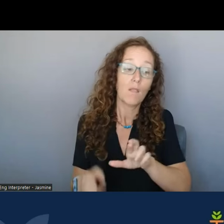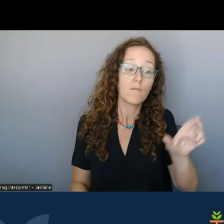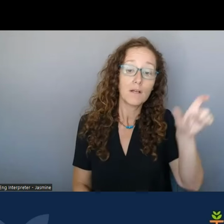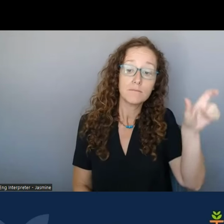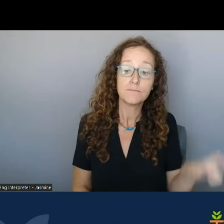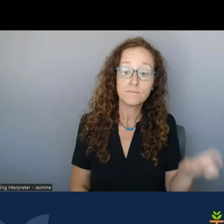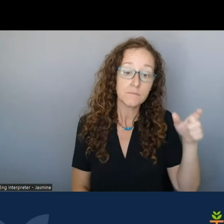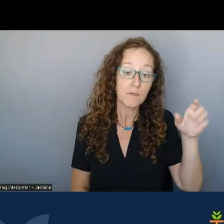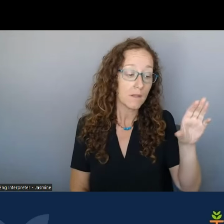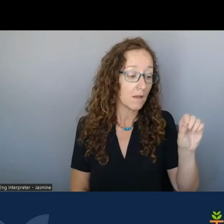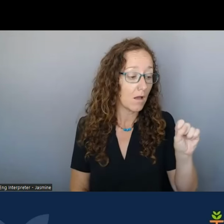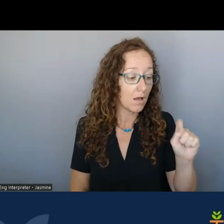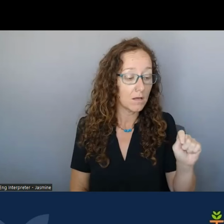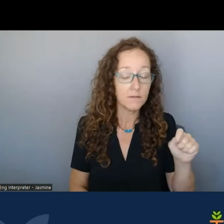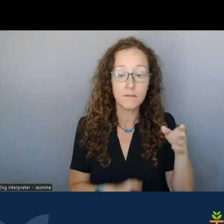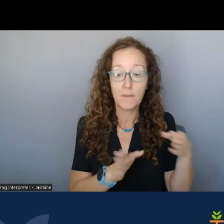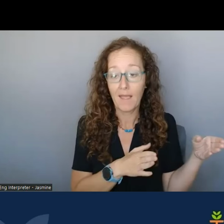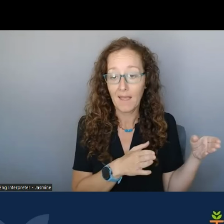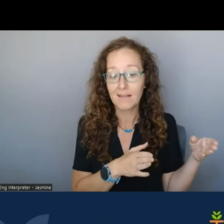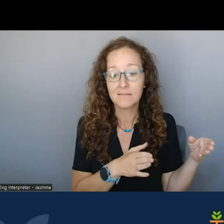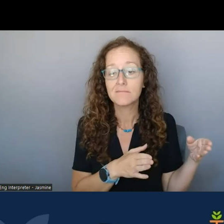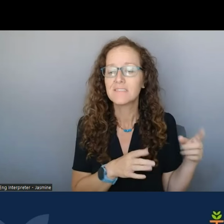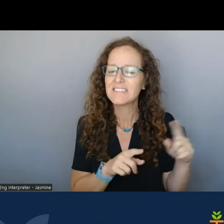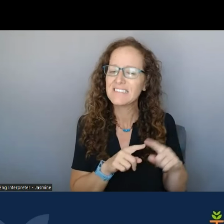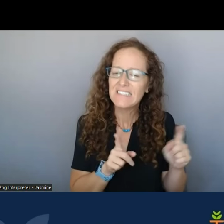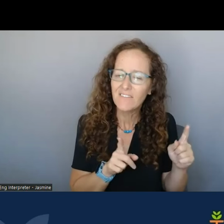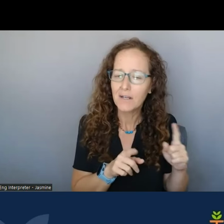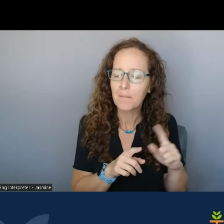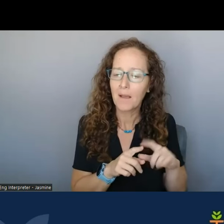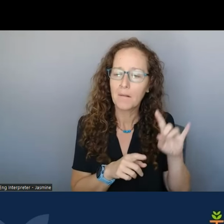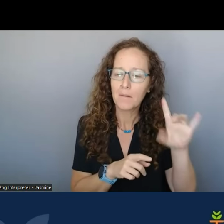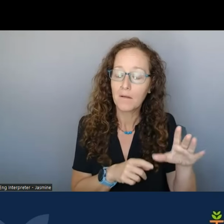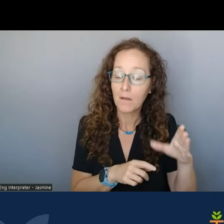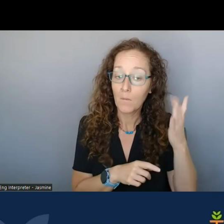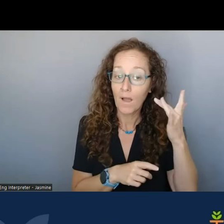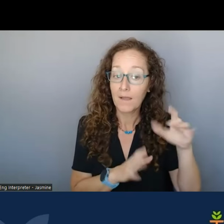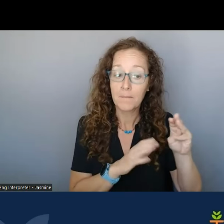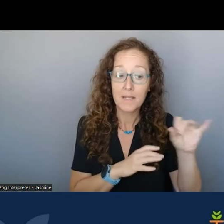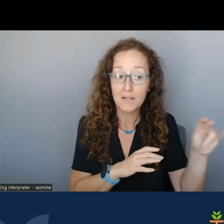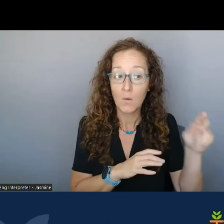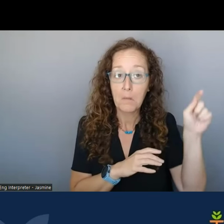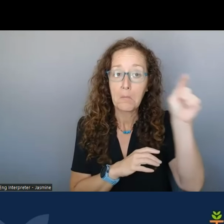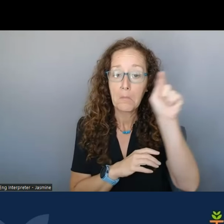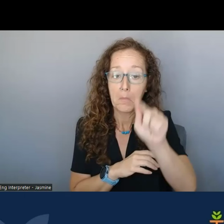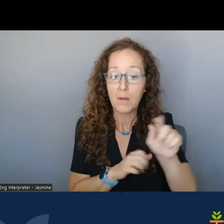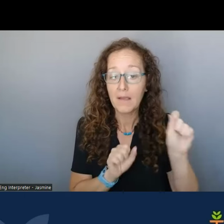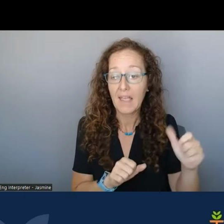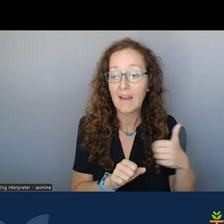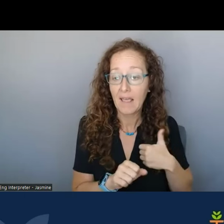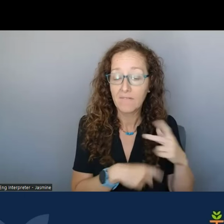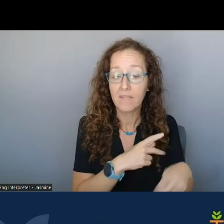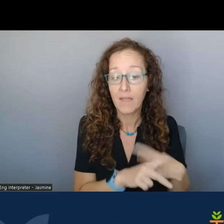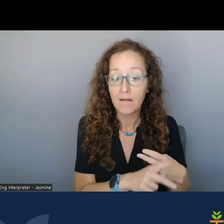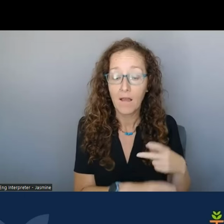there are some Minnesota counties where you can have a cost plan. And we'll talk through what that looks like. So just under half of